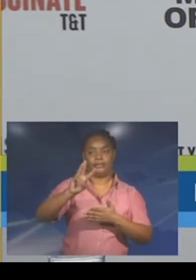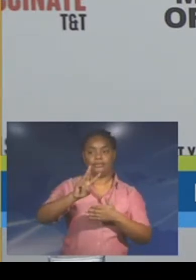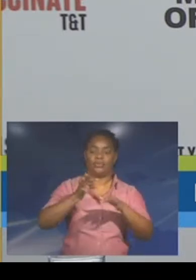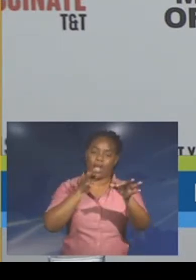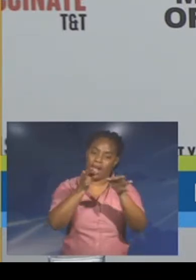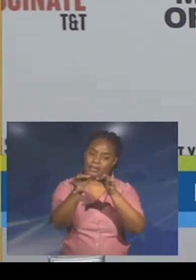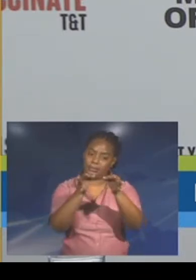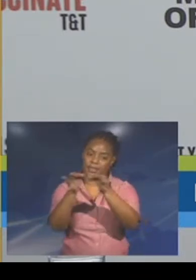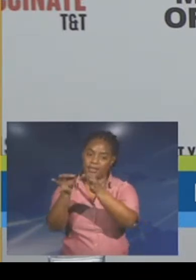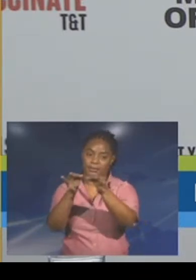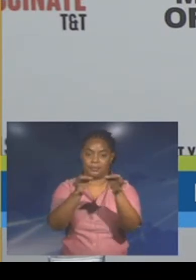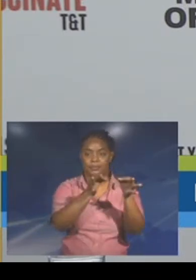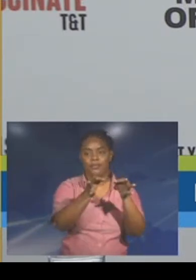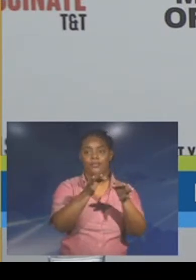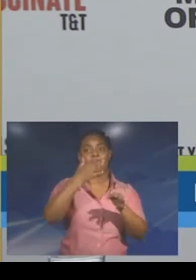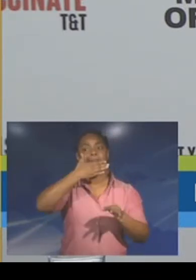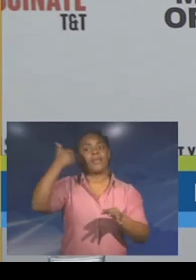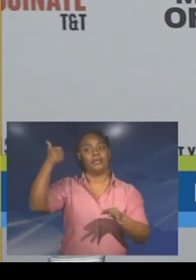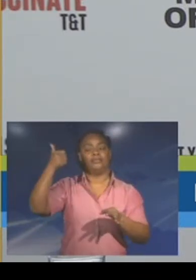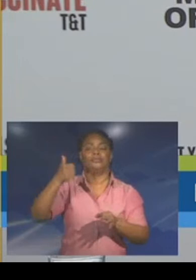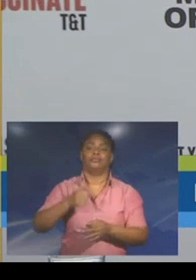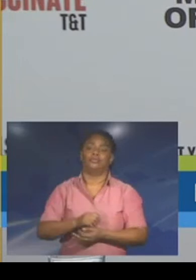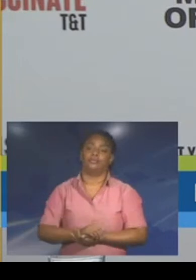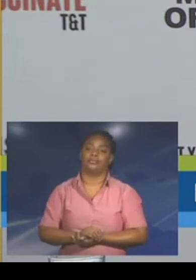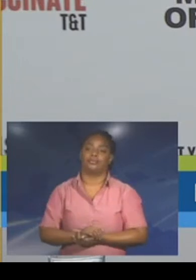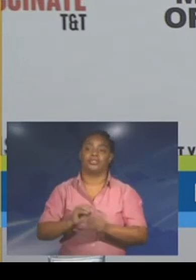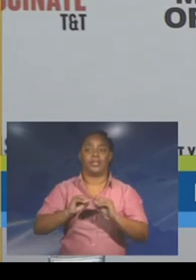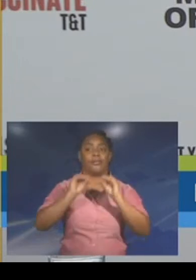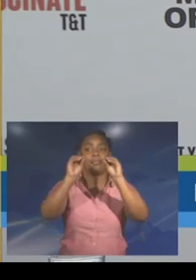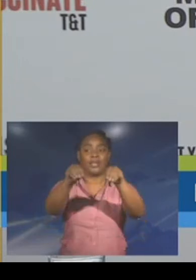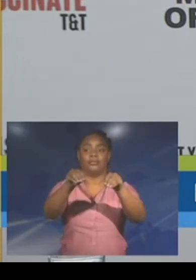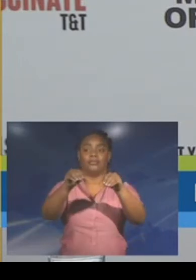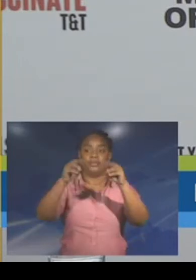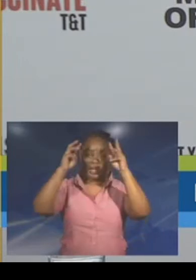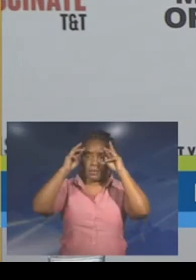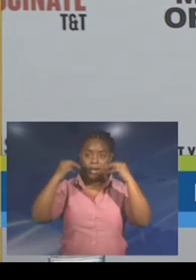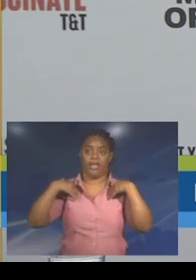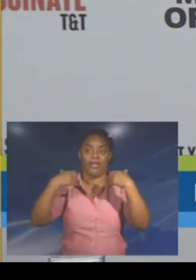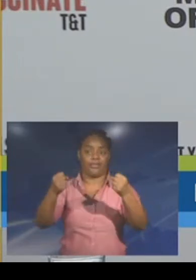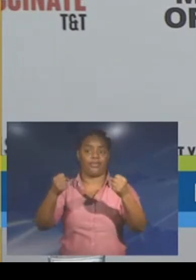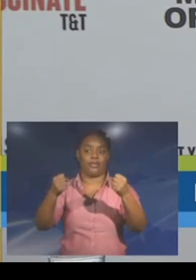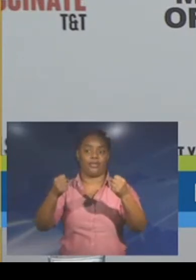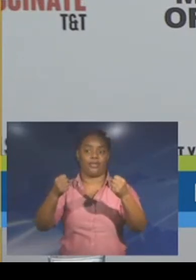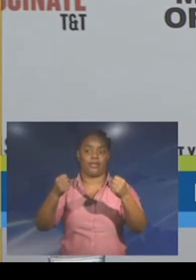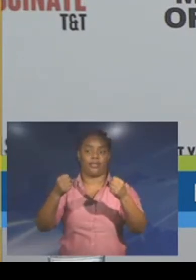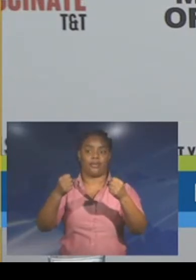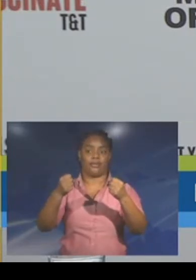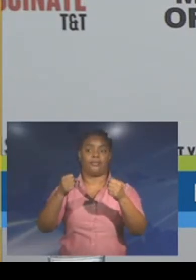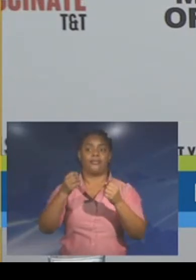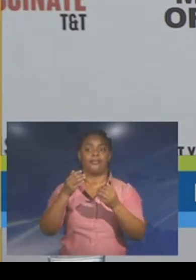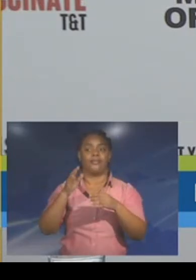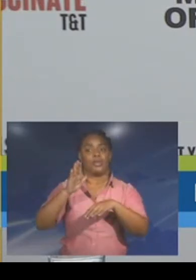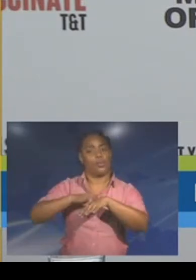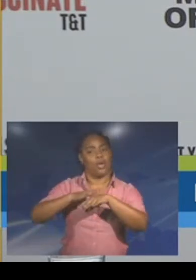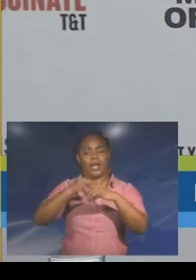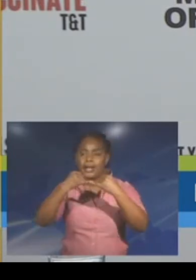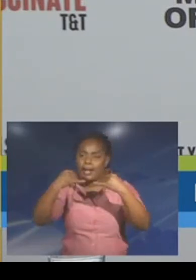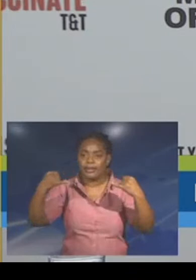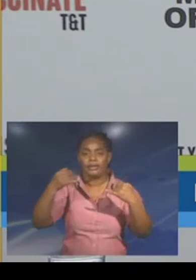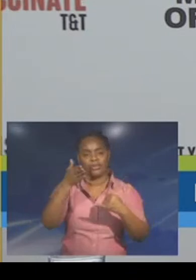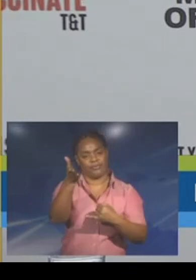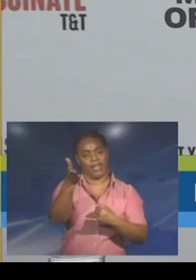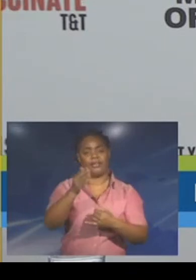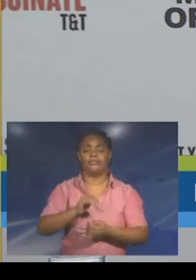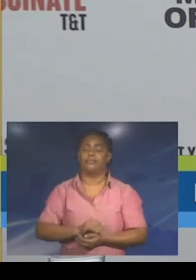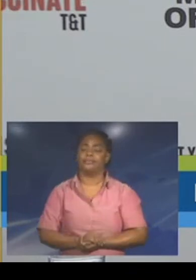posted on the Ministry of Health's website so people can be informed and make an informed and